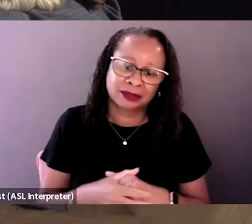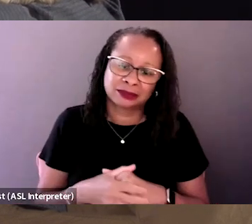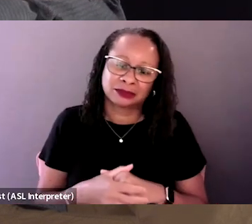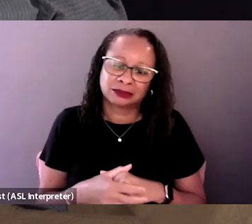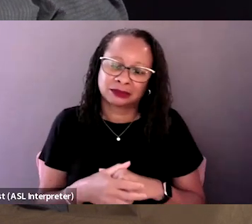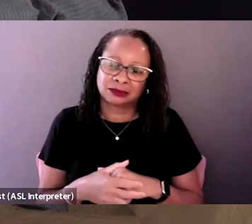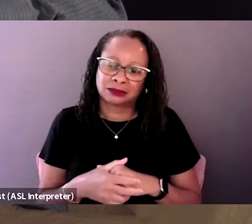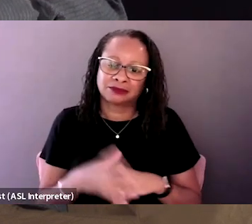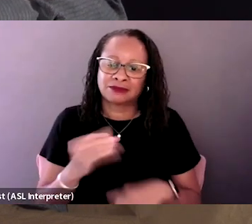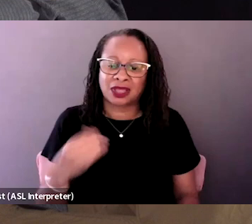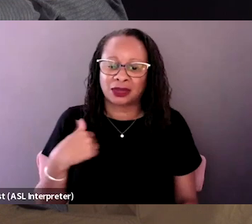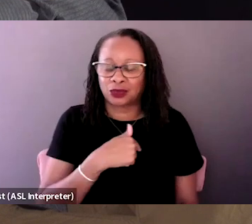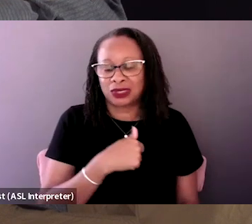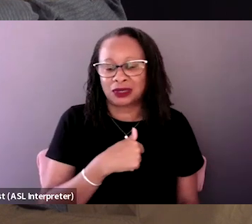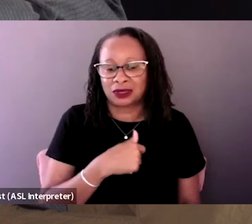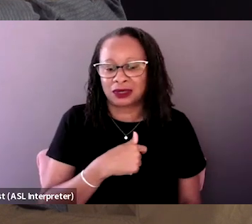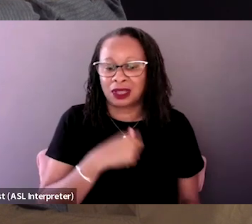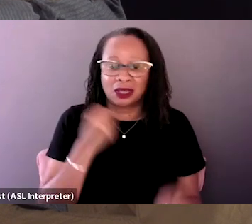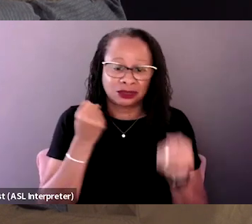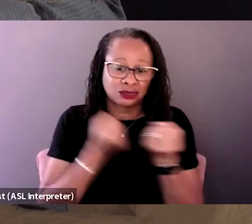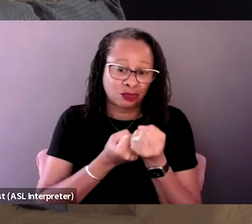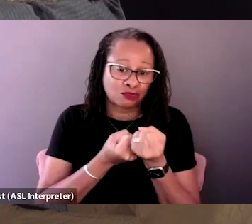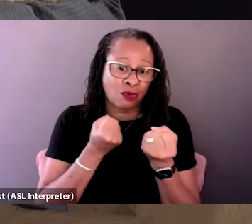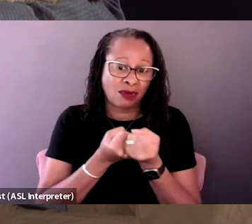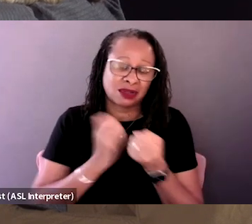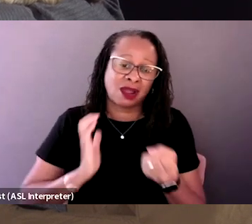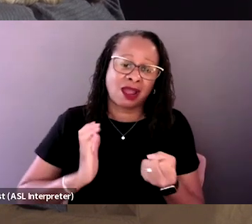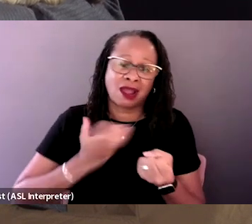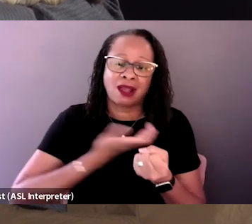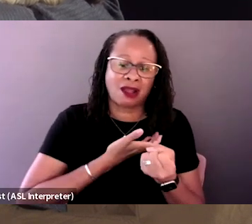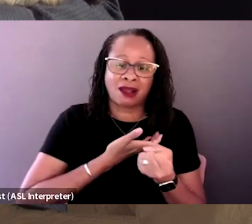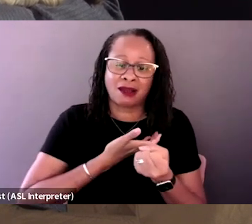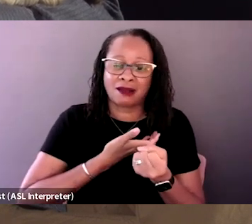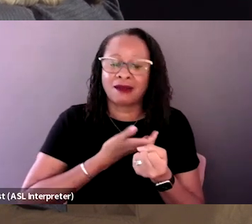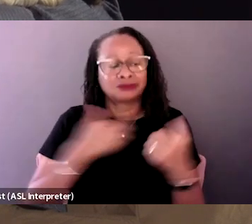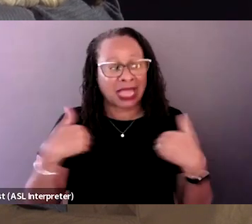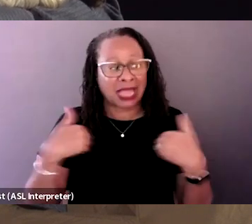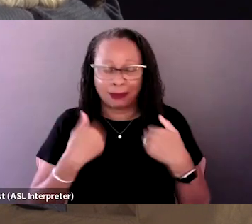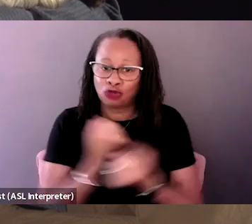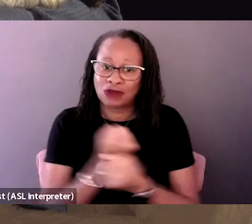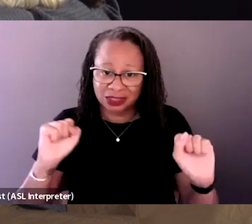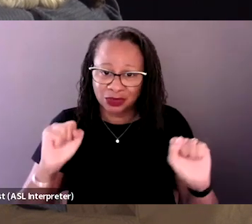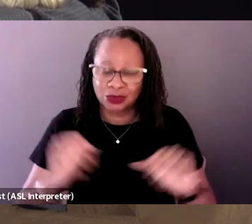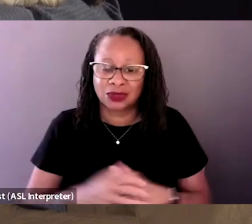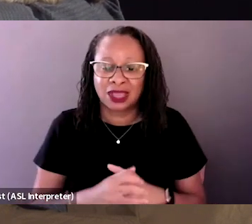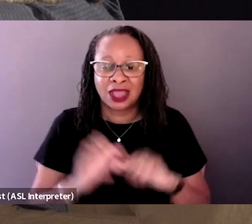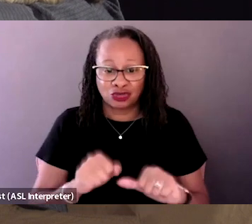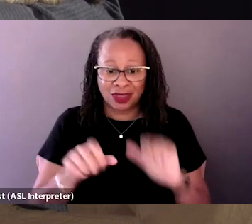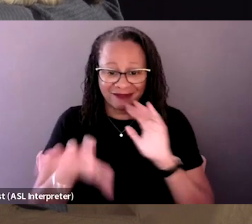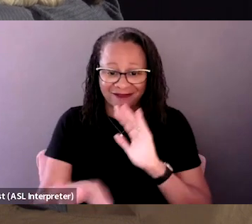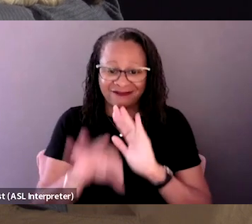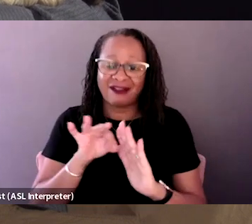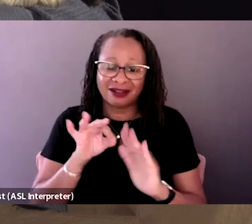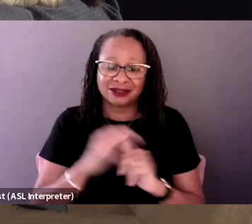now. And we support our animal rescue. And